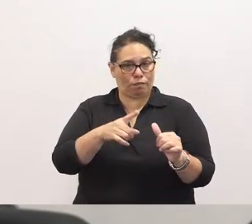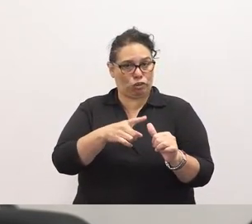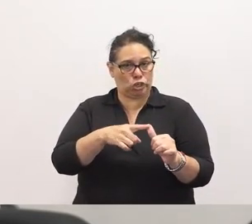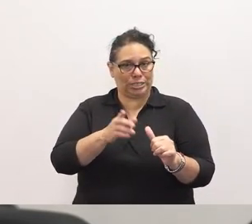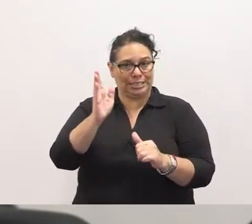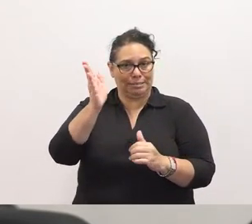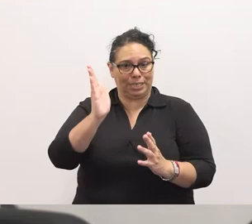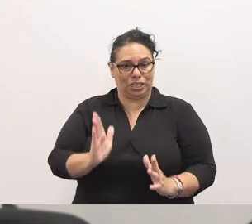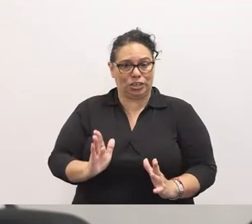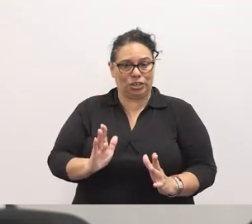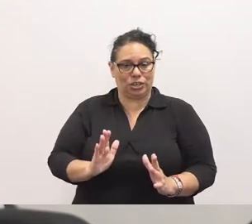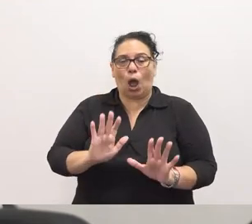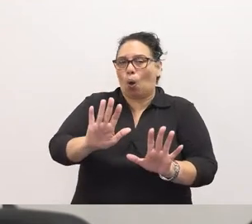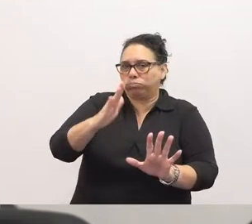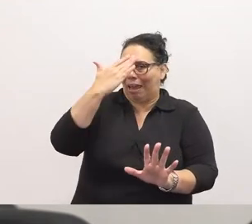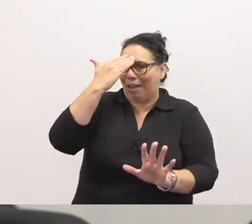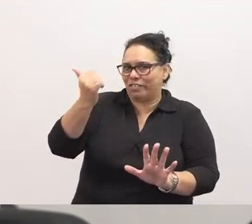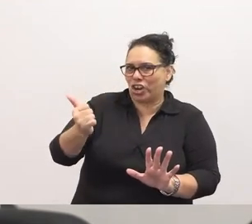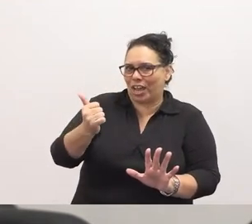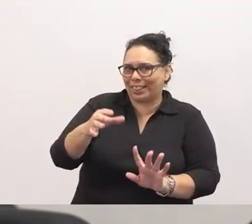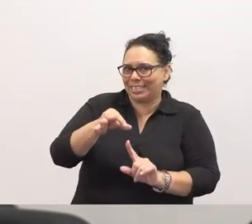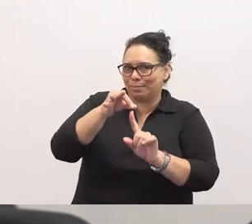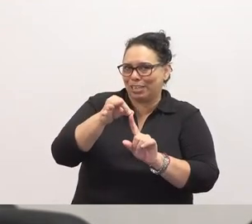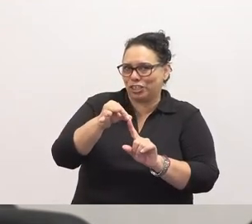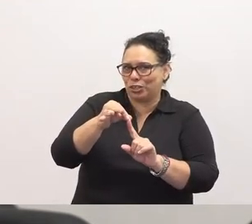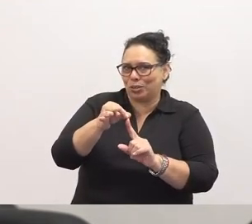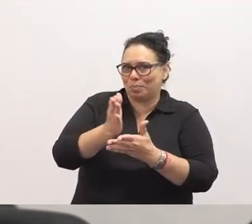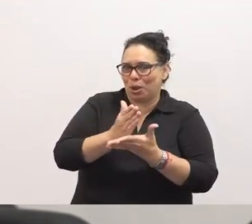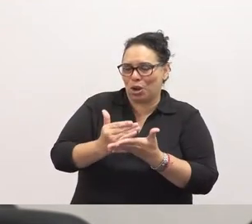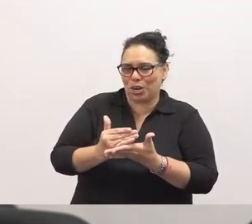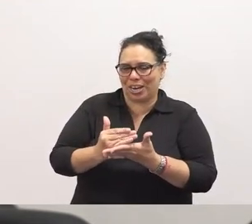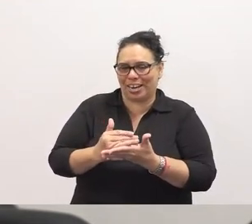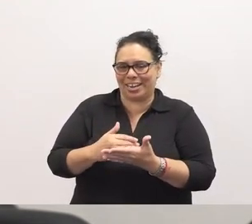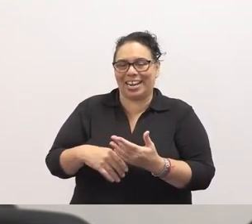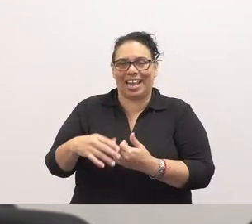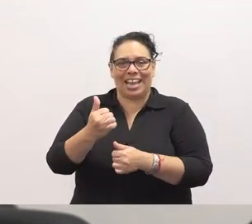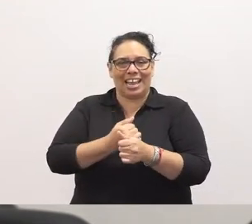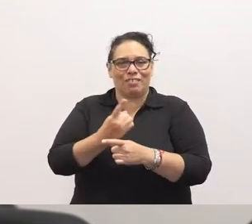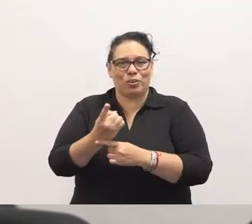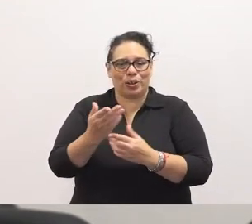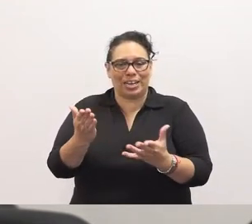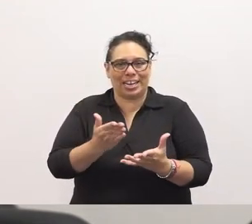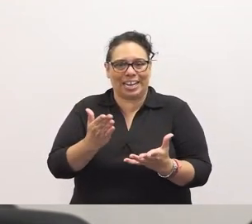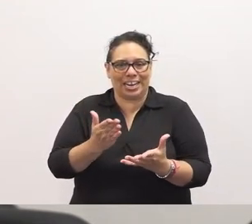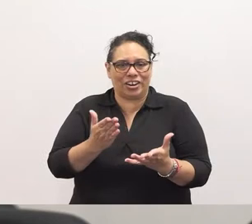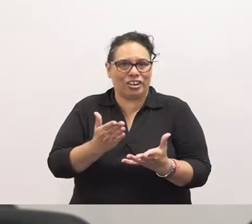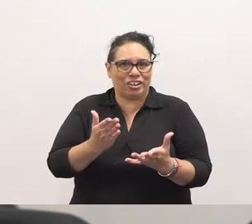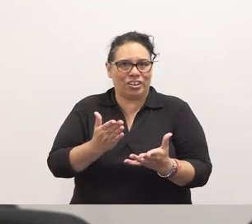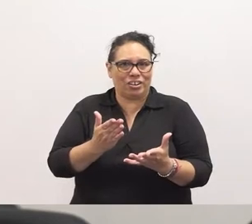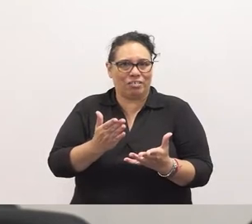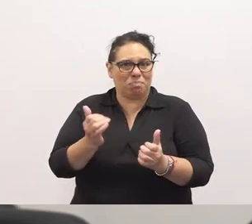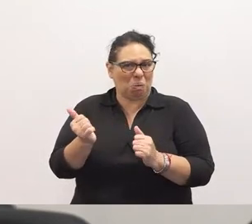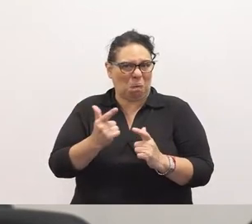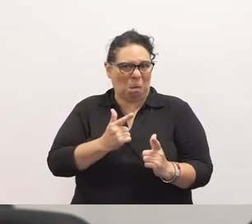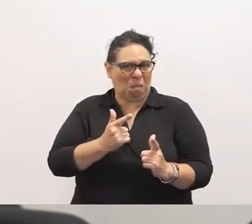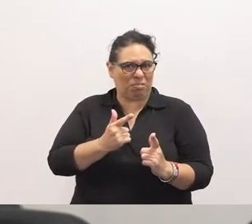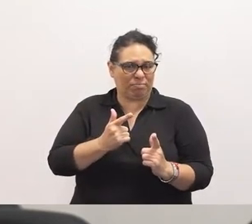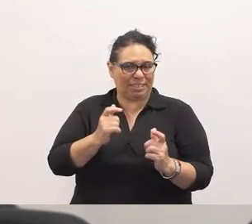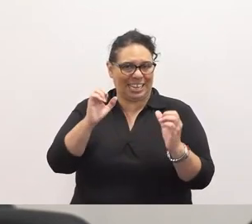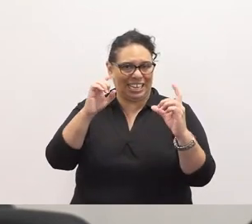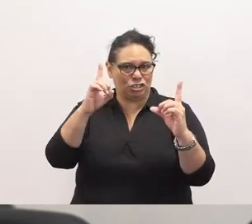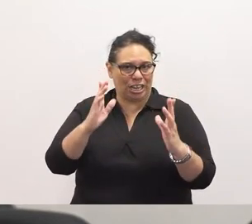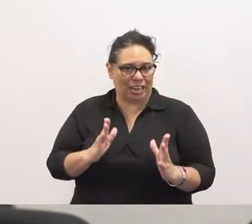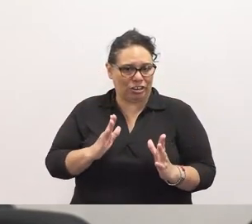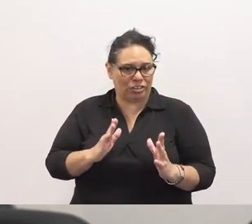our first speaker, so I forgot the special part. The very special part is everybody here are they're all educators.